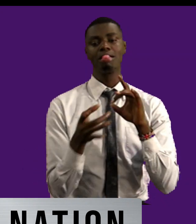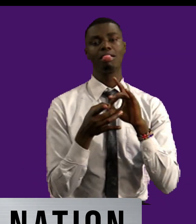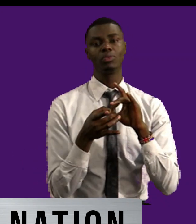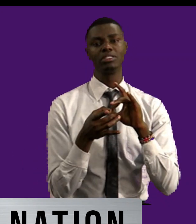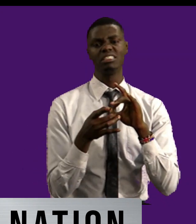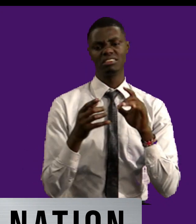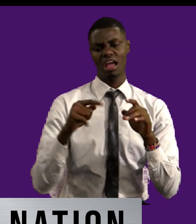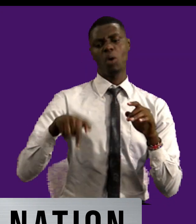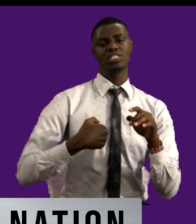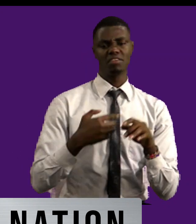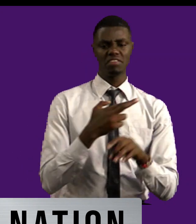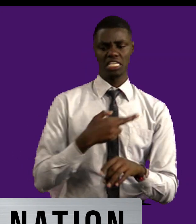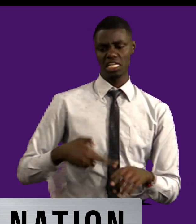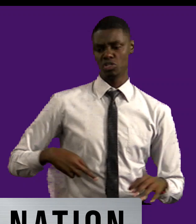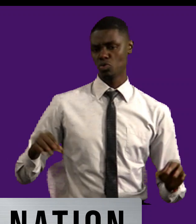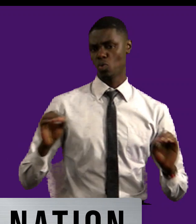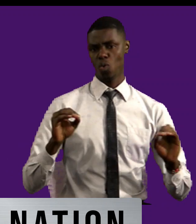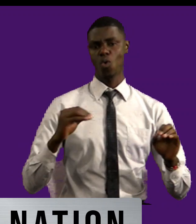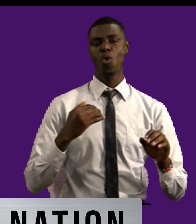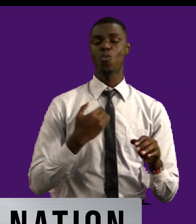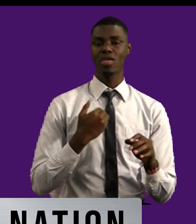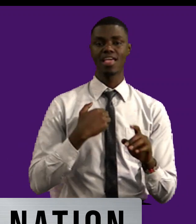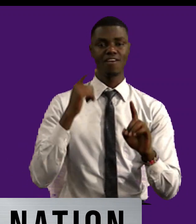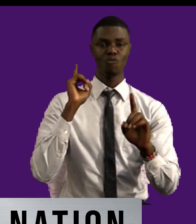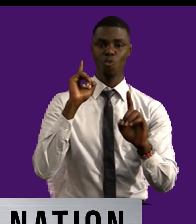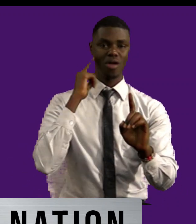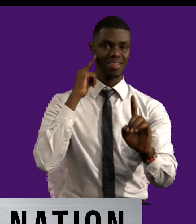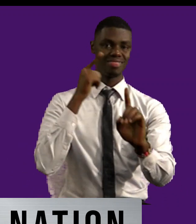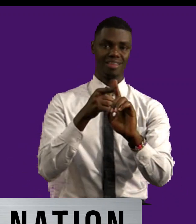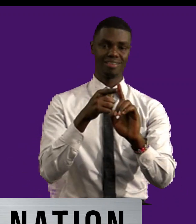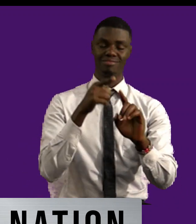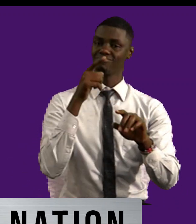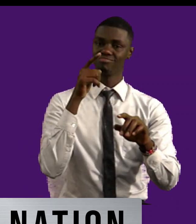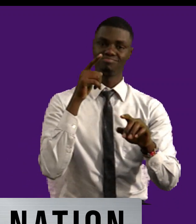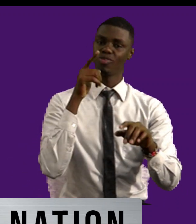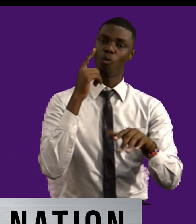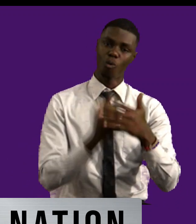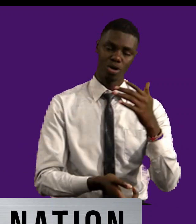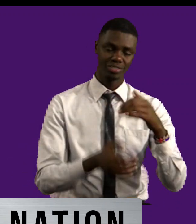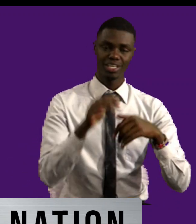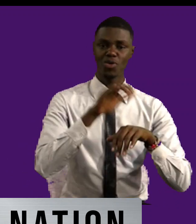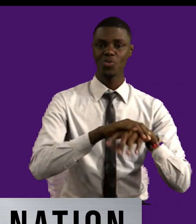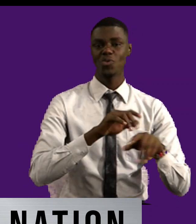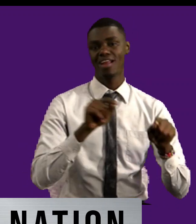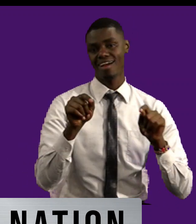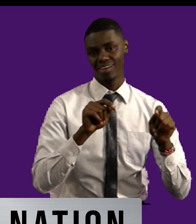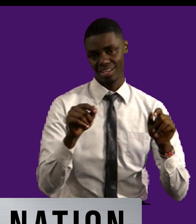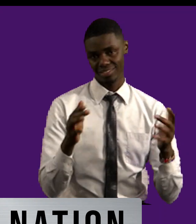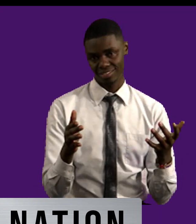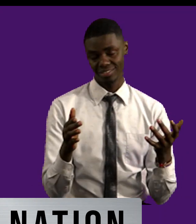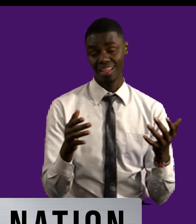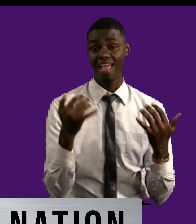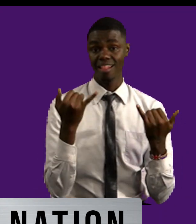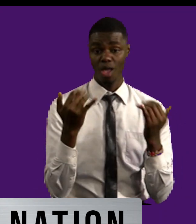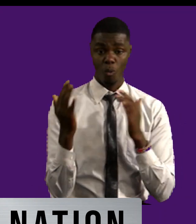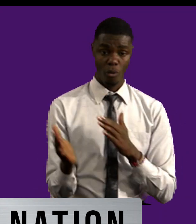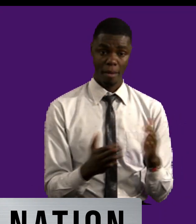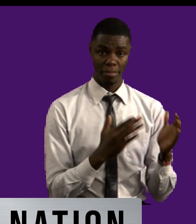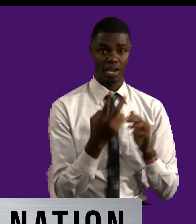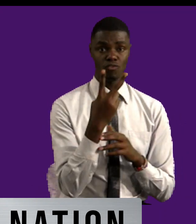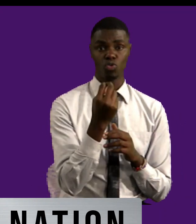any religion because we all have common thing that we needed, and that is good governance. Right. So now that we are preparing